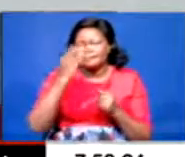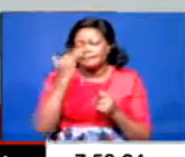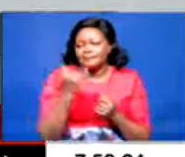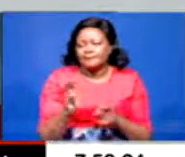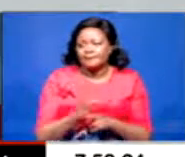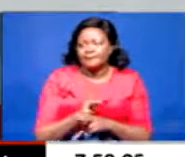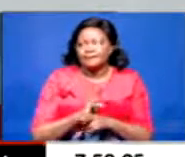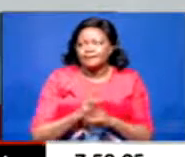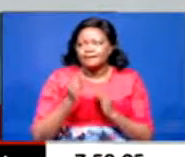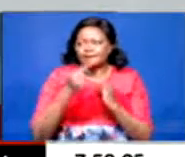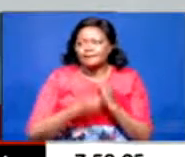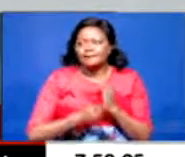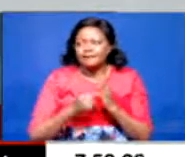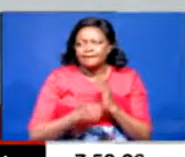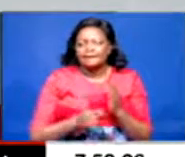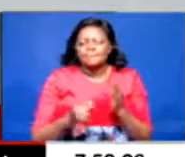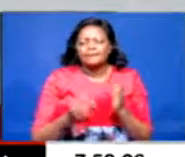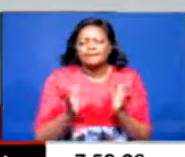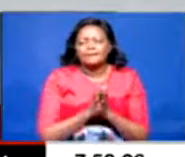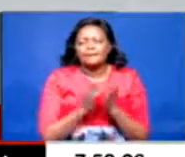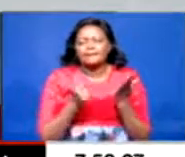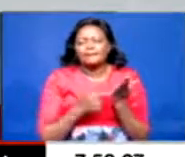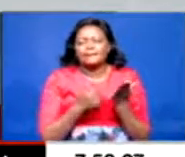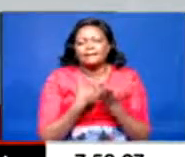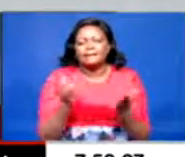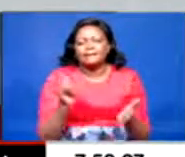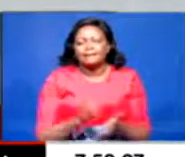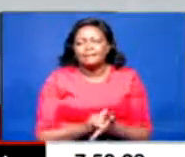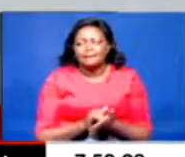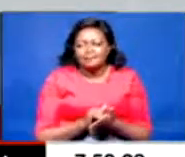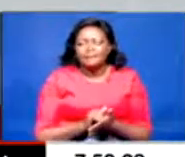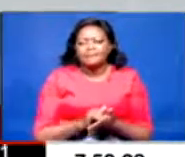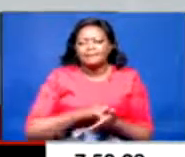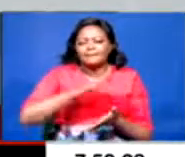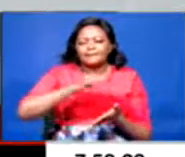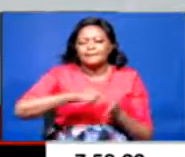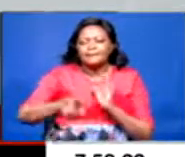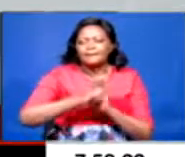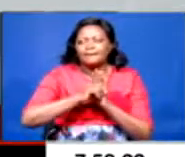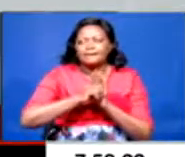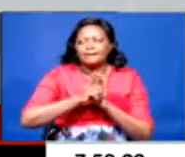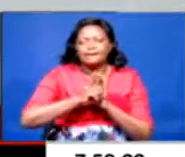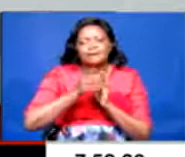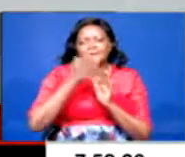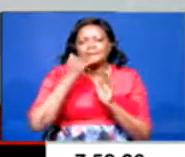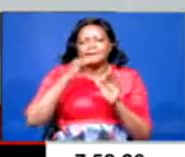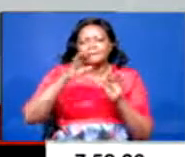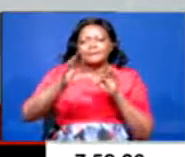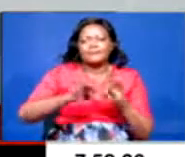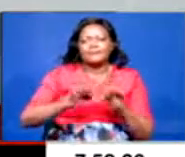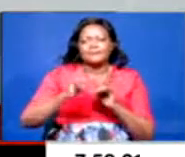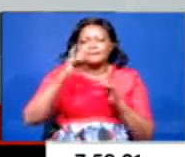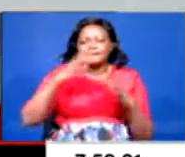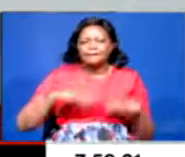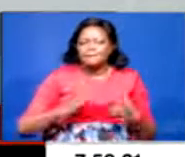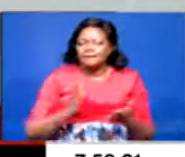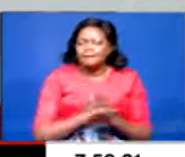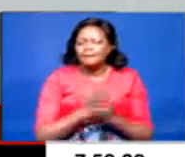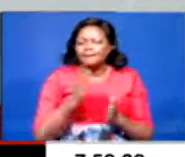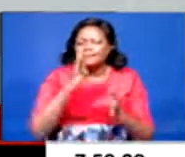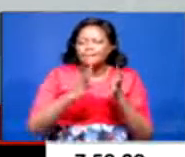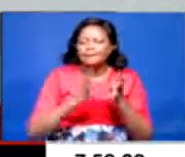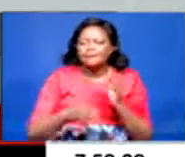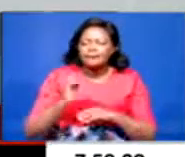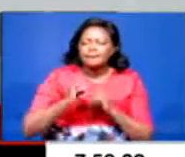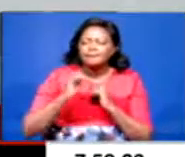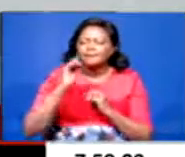manual versus the electronic. It's something that is written in law. They should have explained to Kenyans. Section 44 of the Elections Act, Section